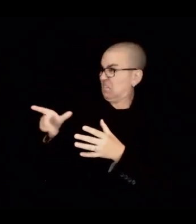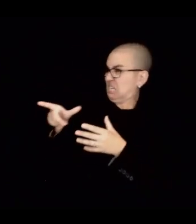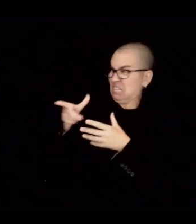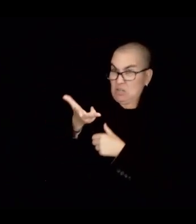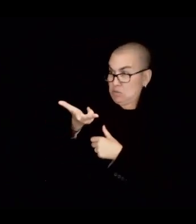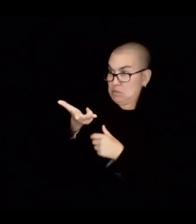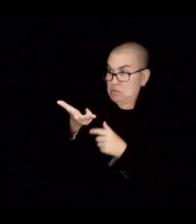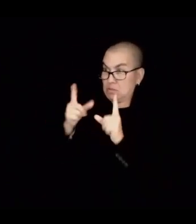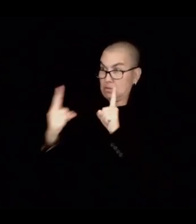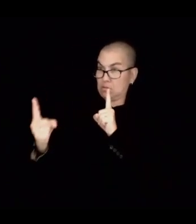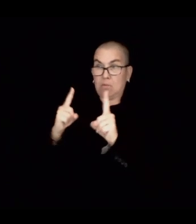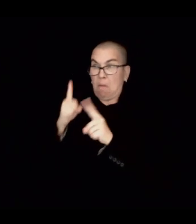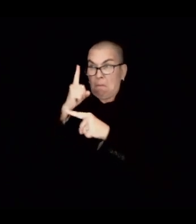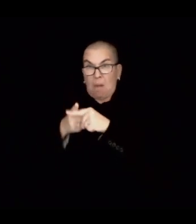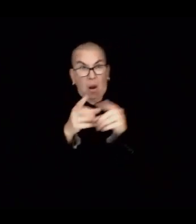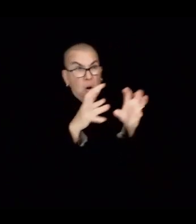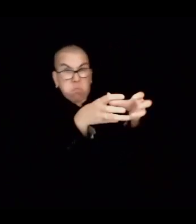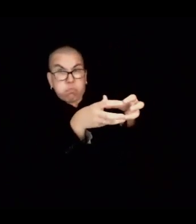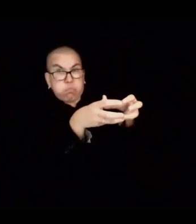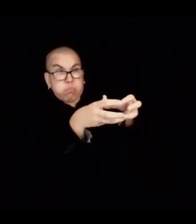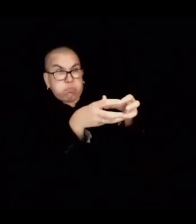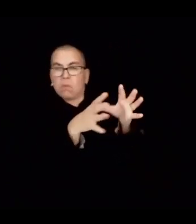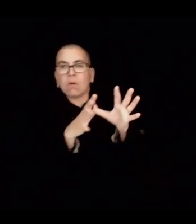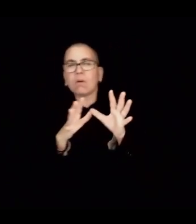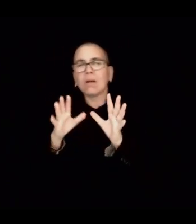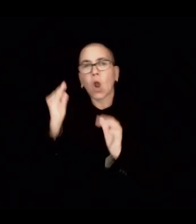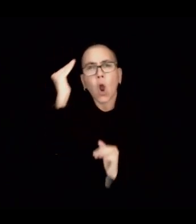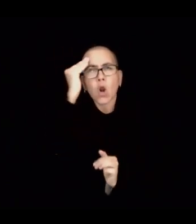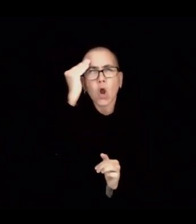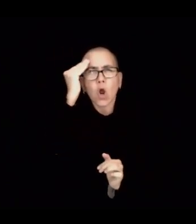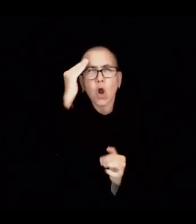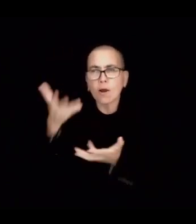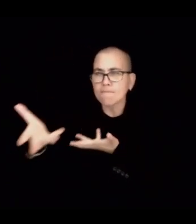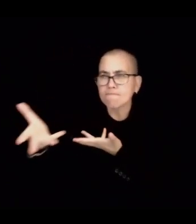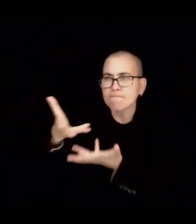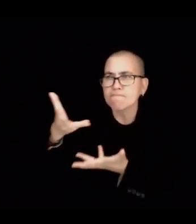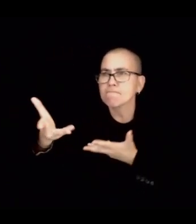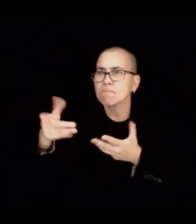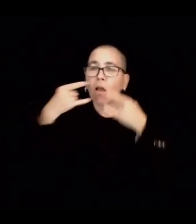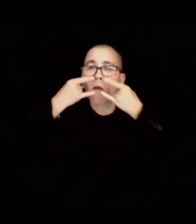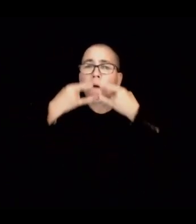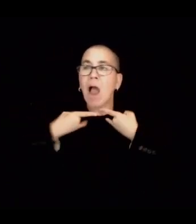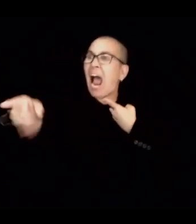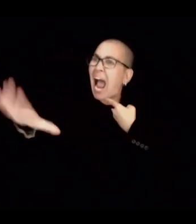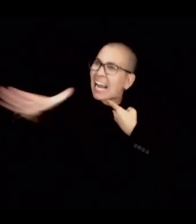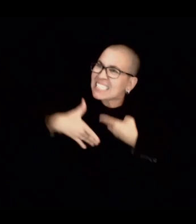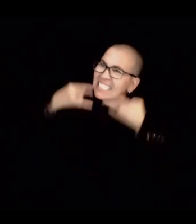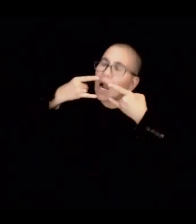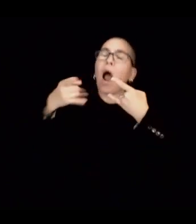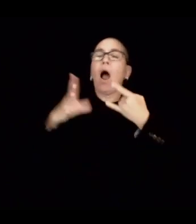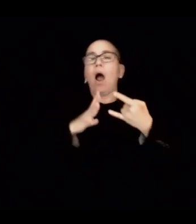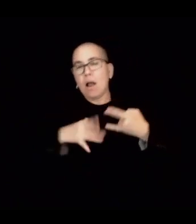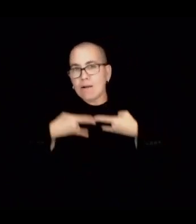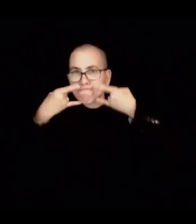attentiveness to social distancing, that is certainly better. But I think that, you can still